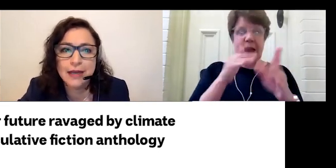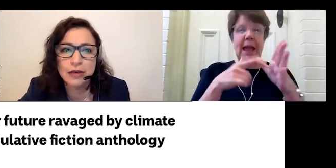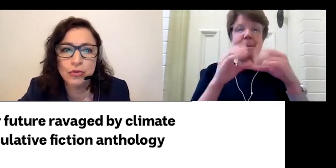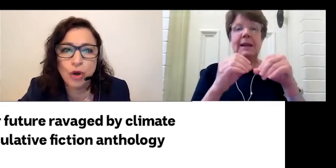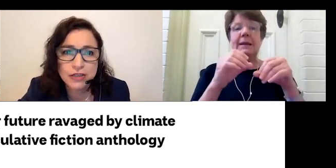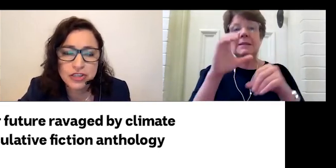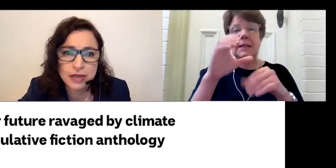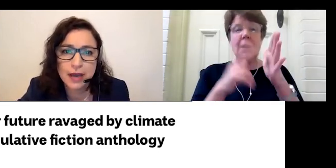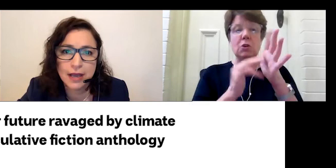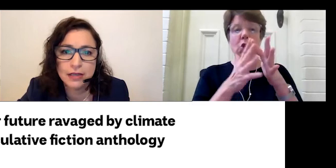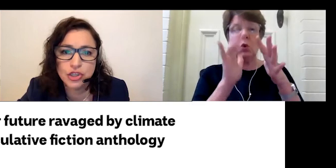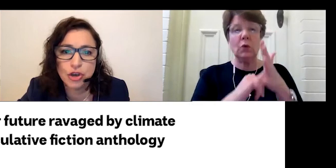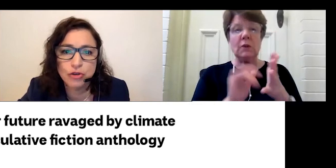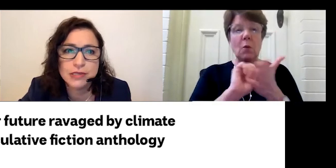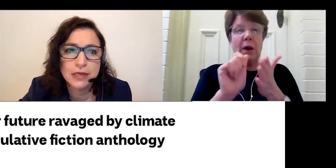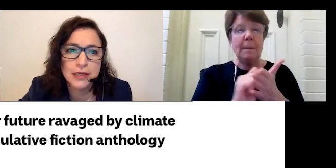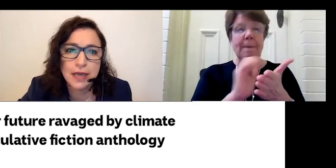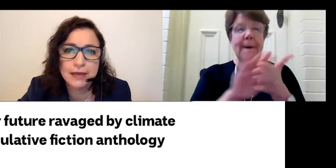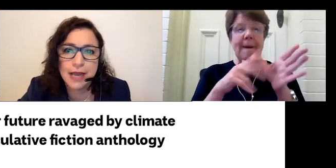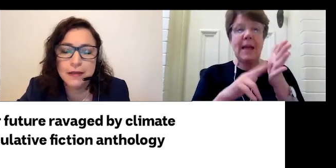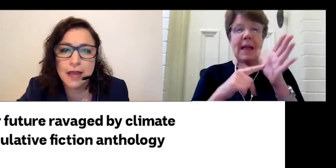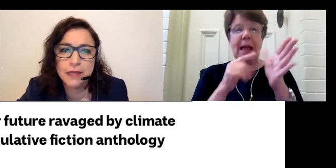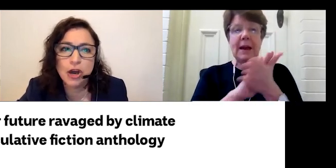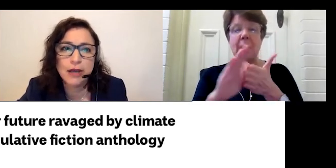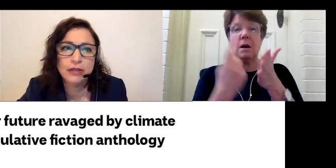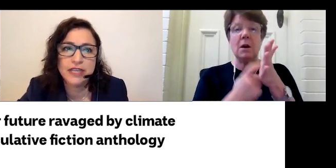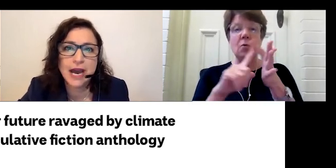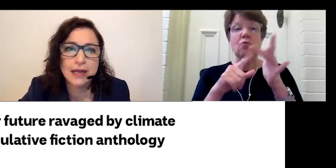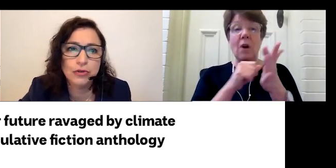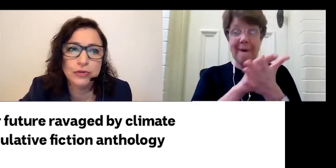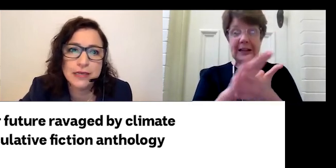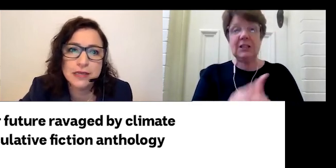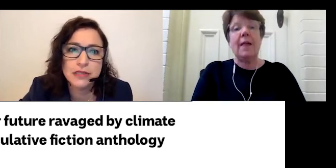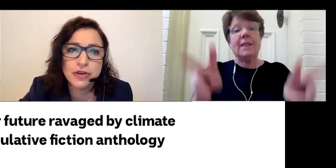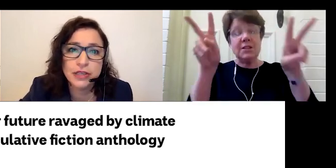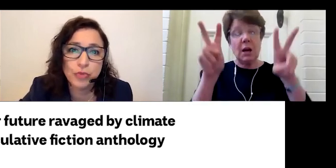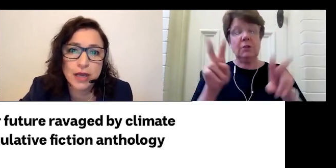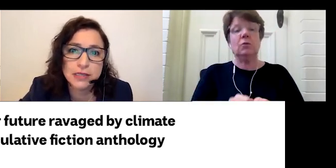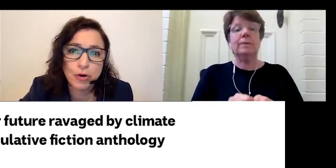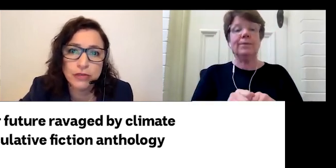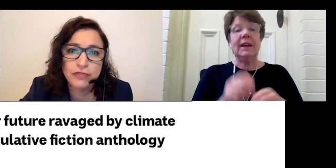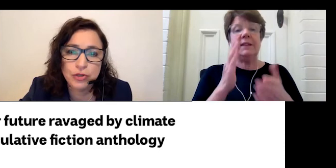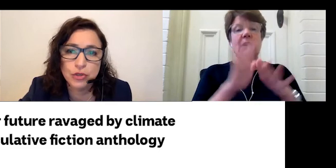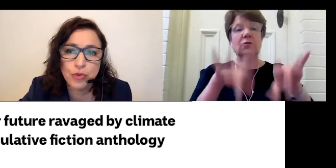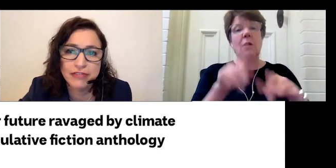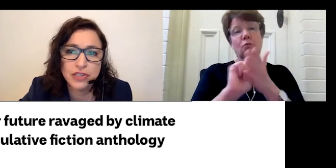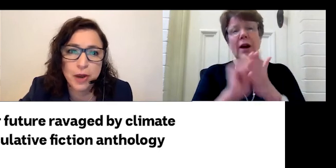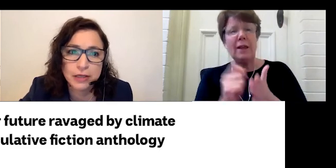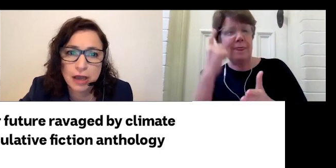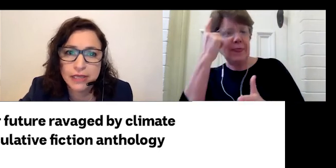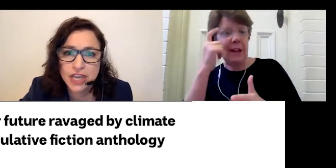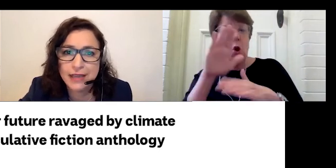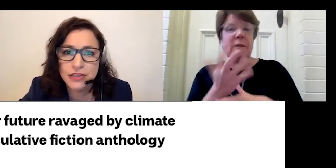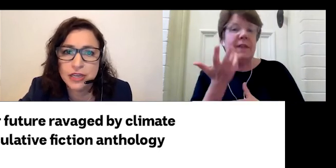by Hannah Reich, and it shows, and the title of the article is Australian Writers Ponder Future Ravaged